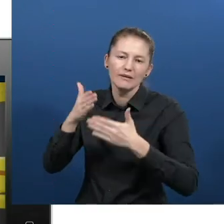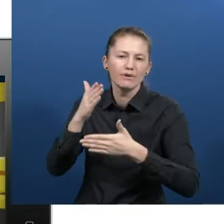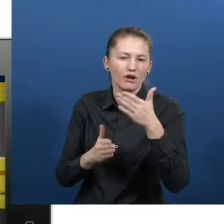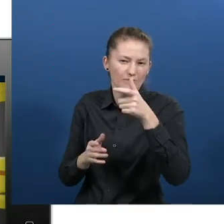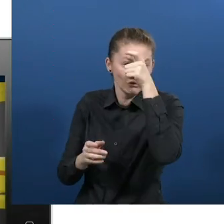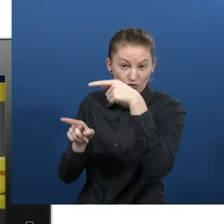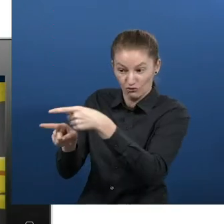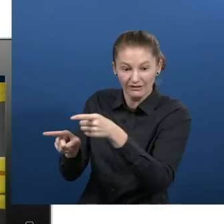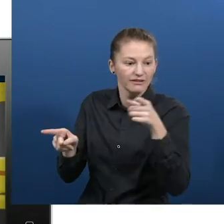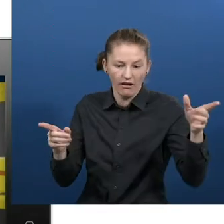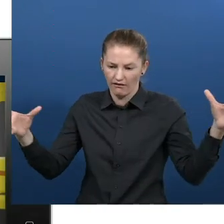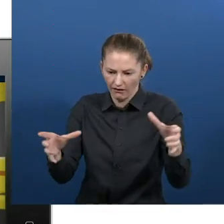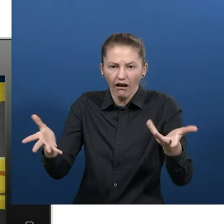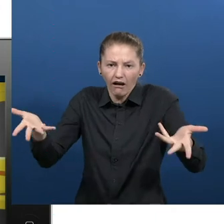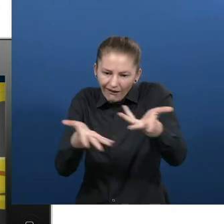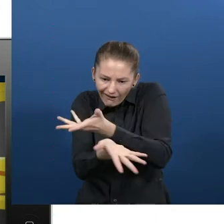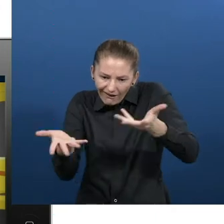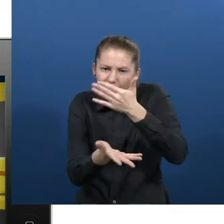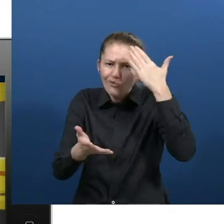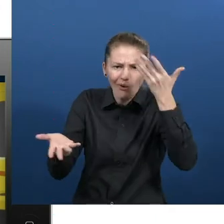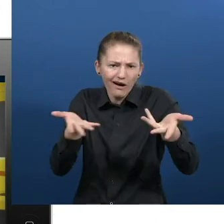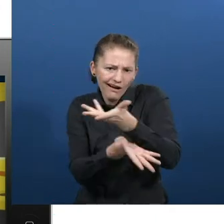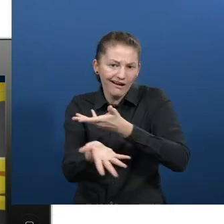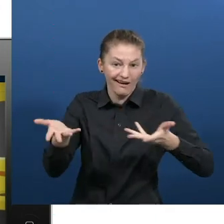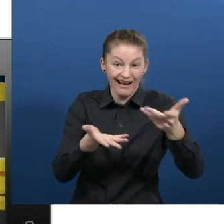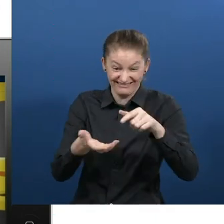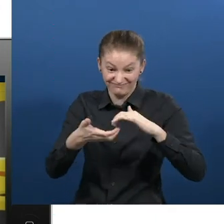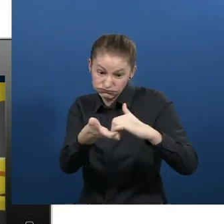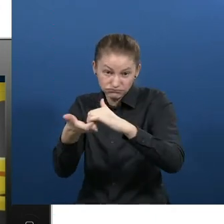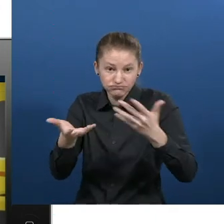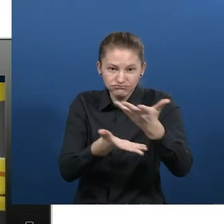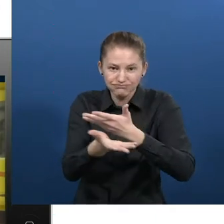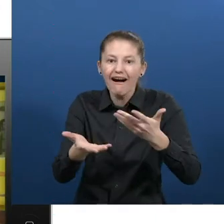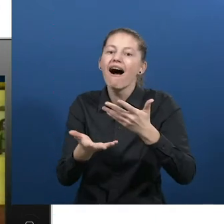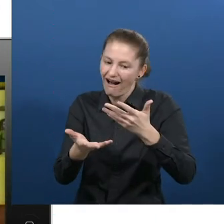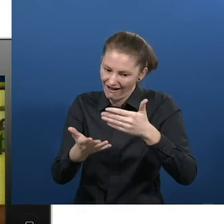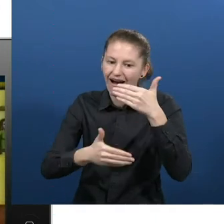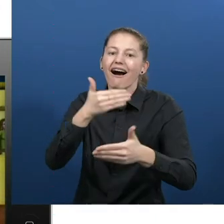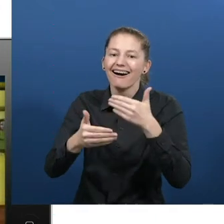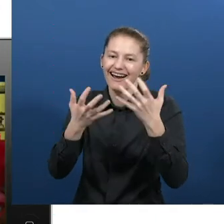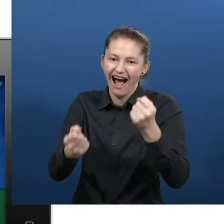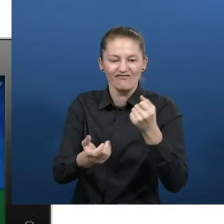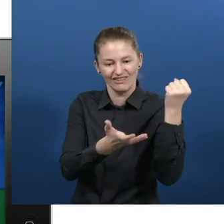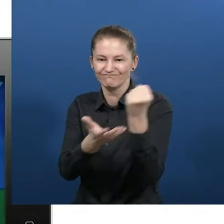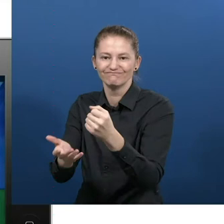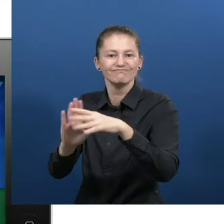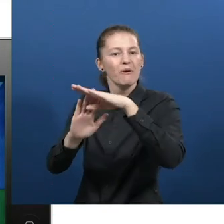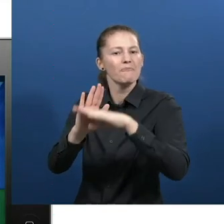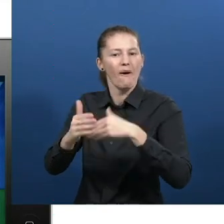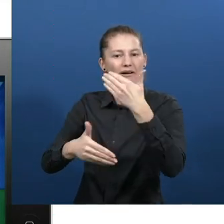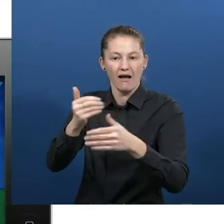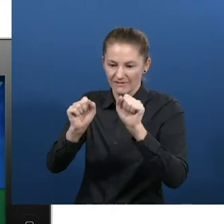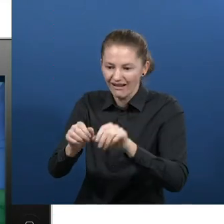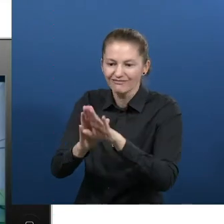they exchanged know-how. With the collaboration they started, they applied to our grant program. We